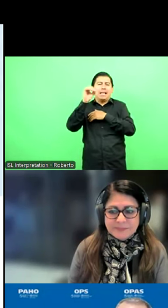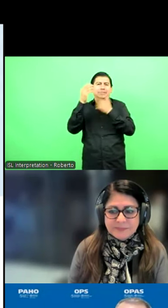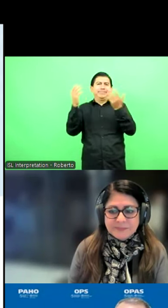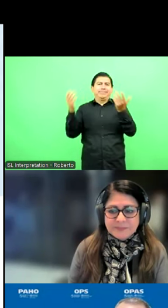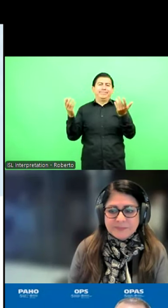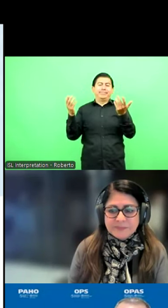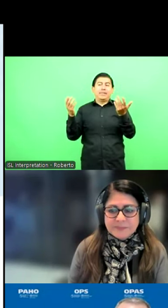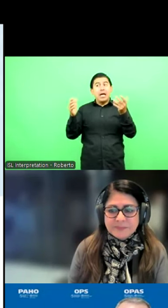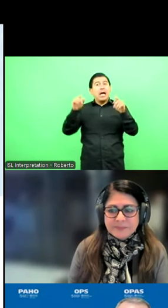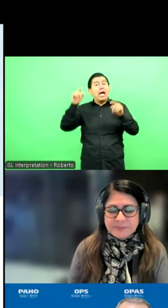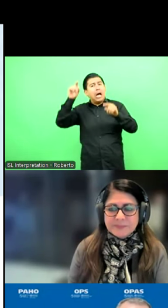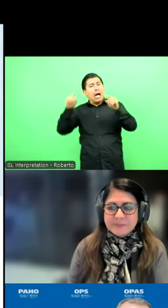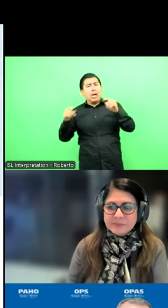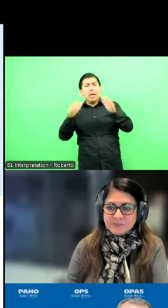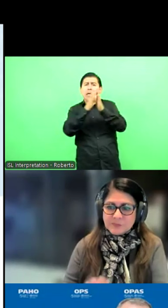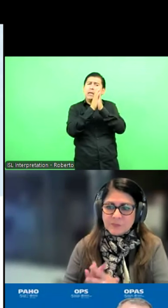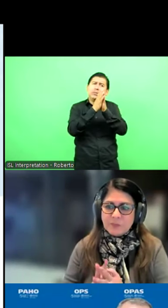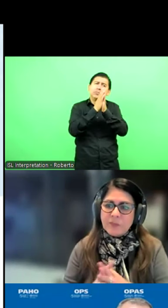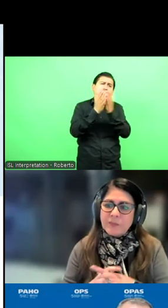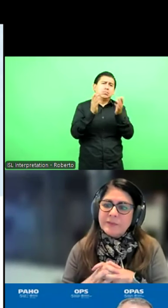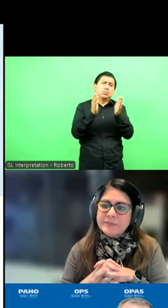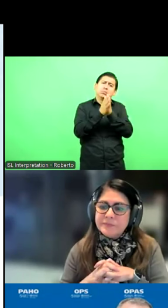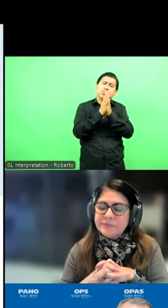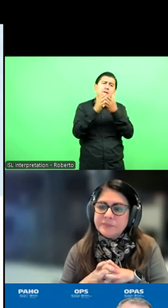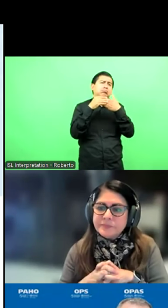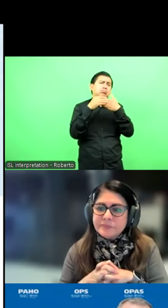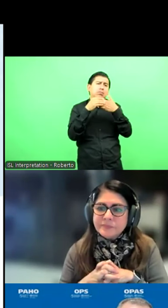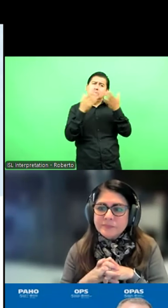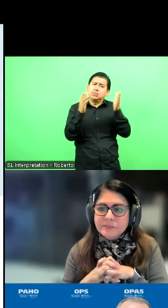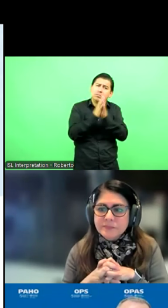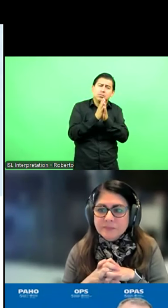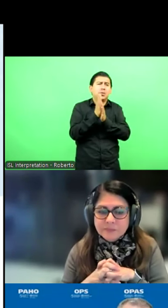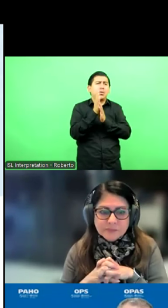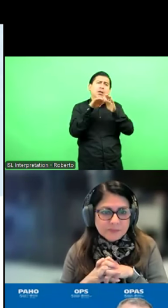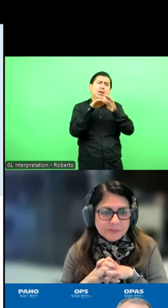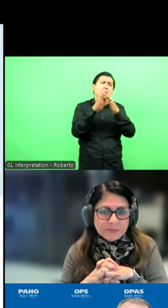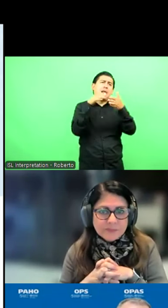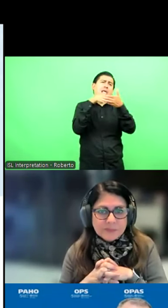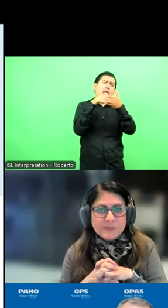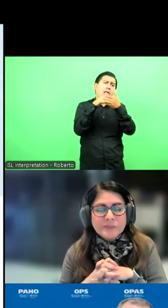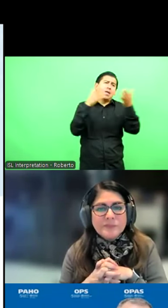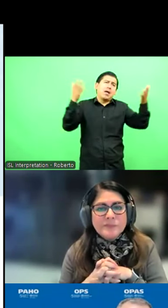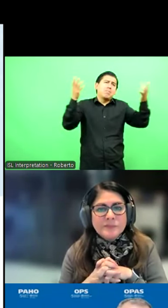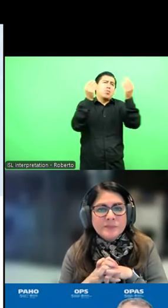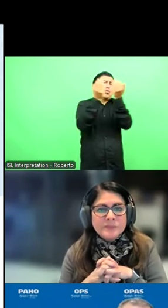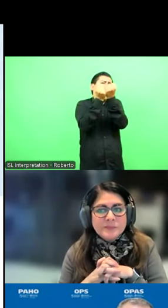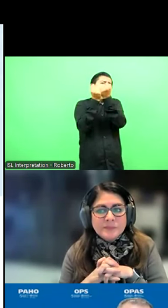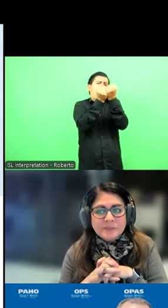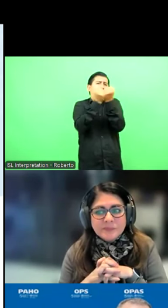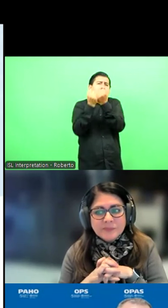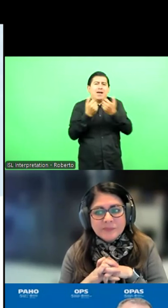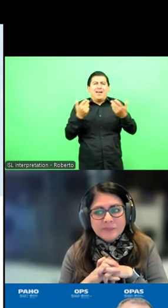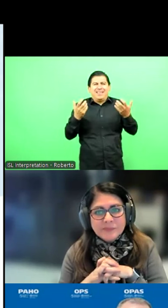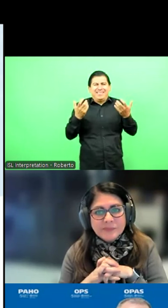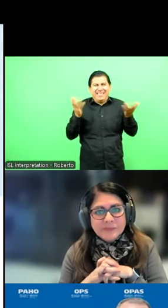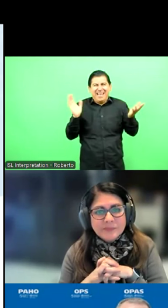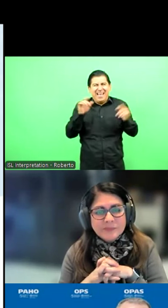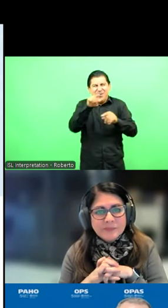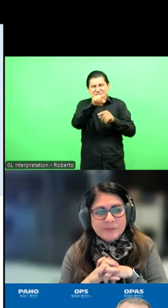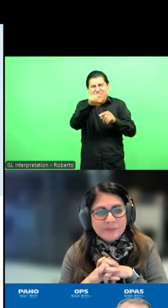and see if those are registered would have a chance, a possibility to complete the certificate. So we are going to